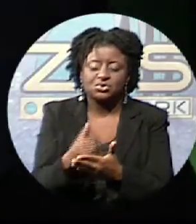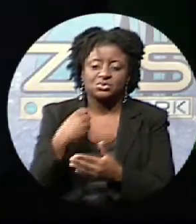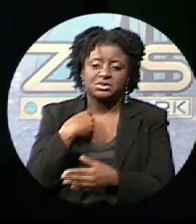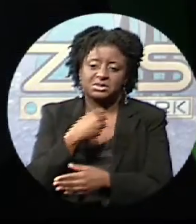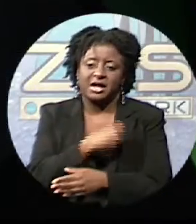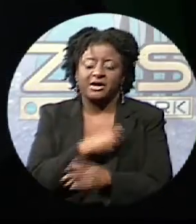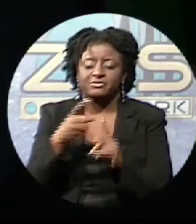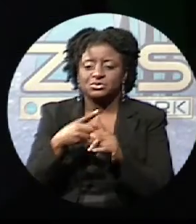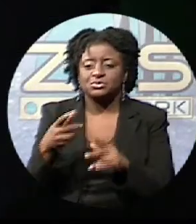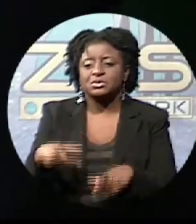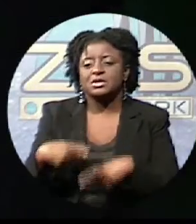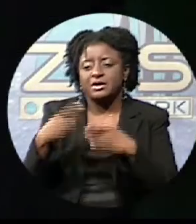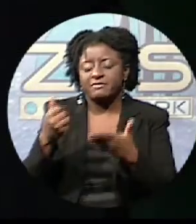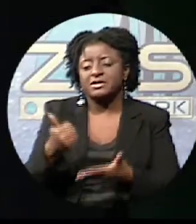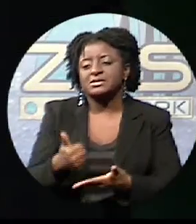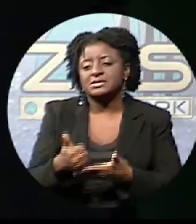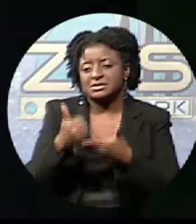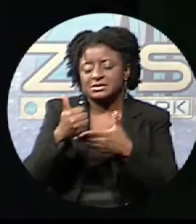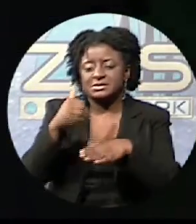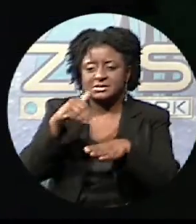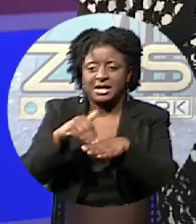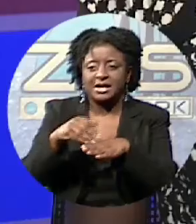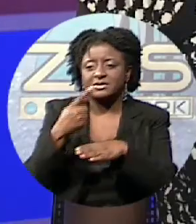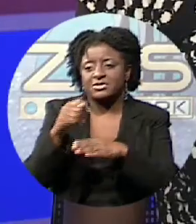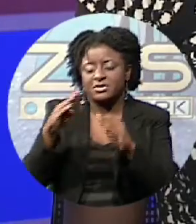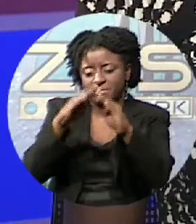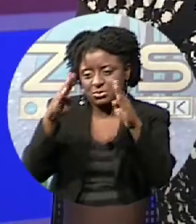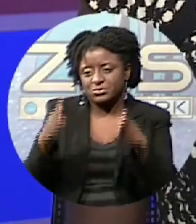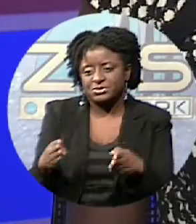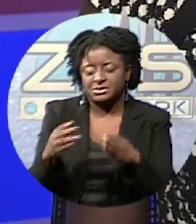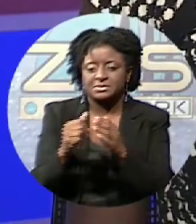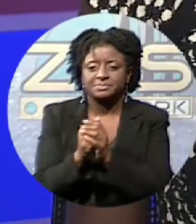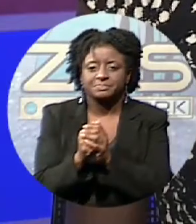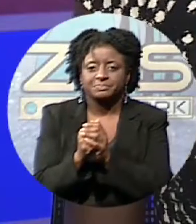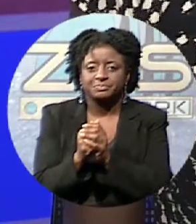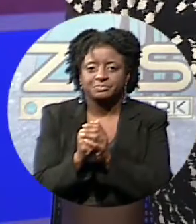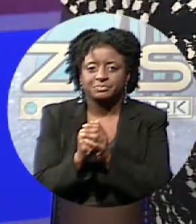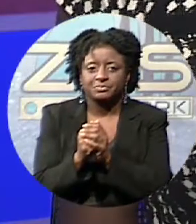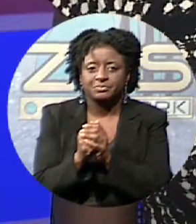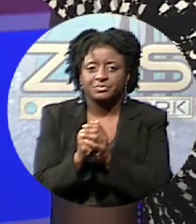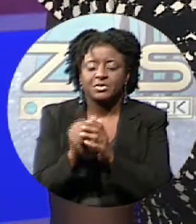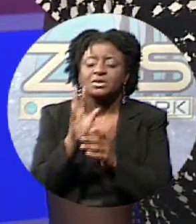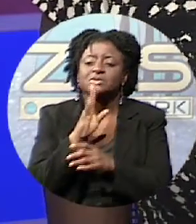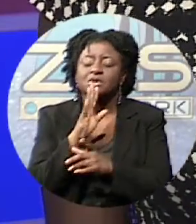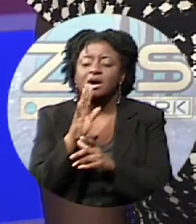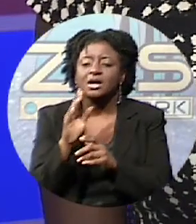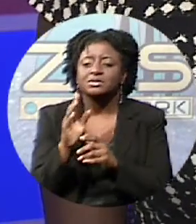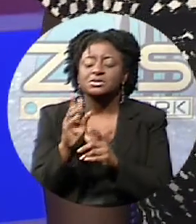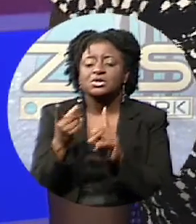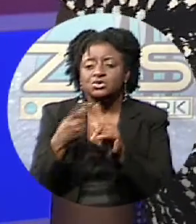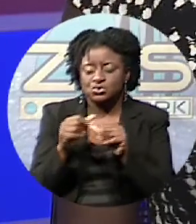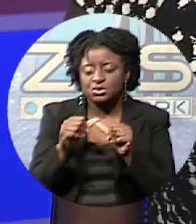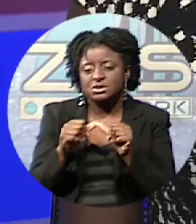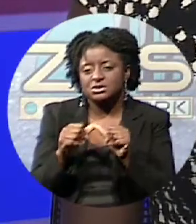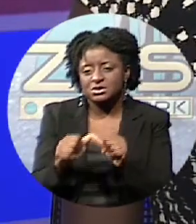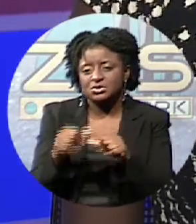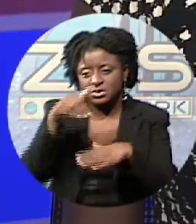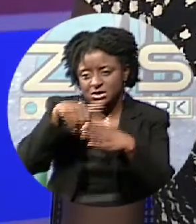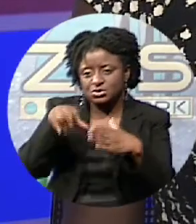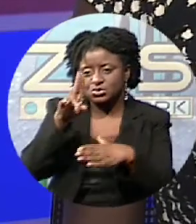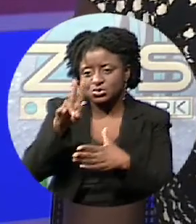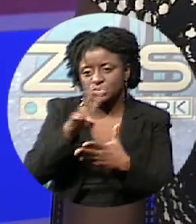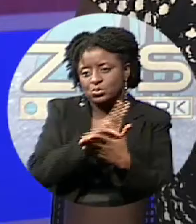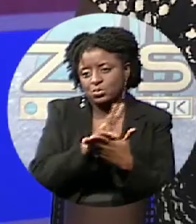users. Keishel Adderley, ZNS Network News. Talks are also scheduled to resume in another 2 weeks with the United States